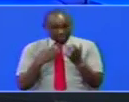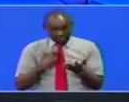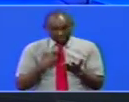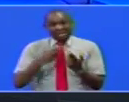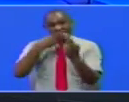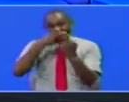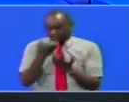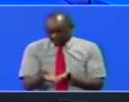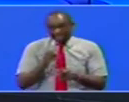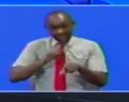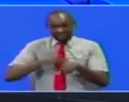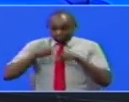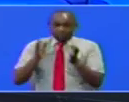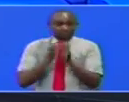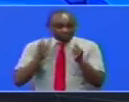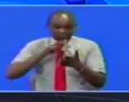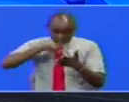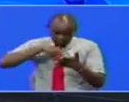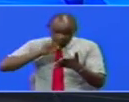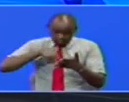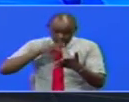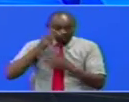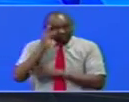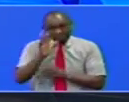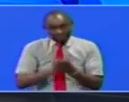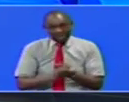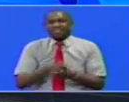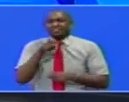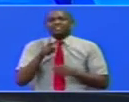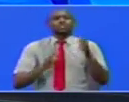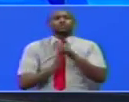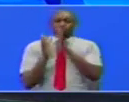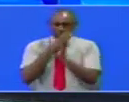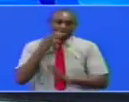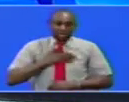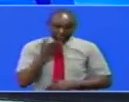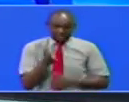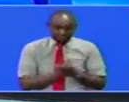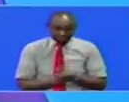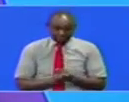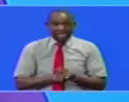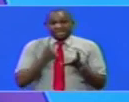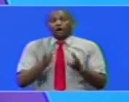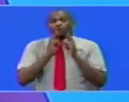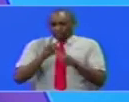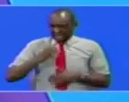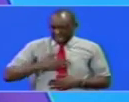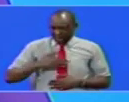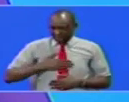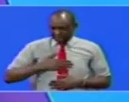views throughout this live newscast. Now, of course, this is our top story for the day, and Patrick Amimo